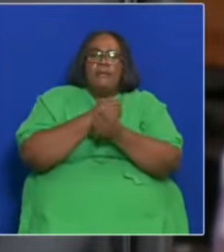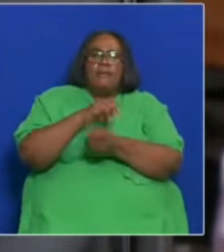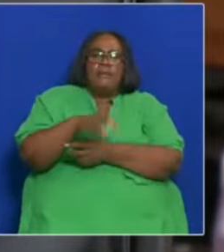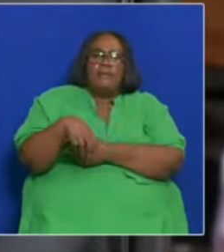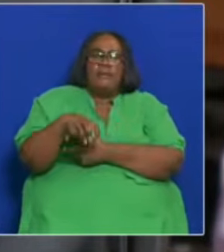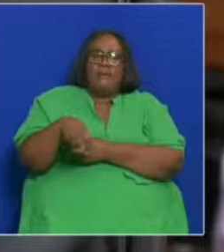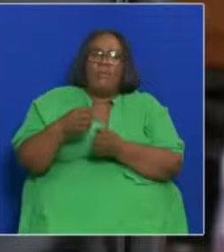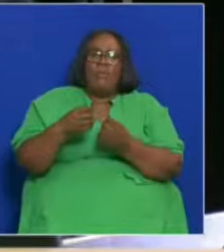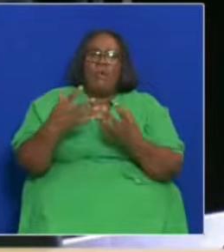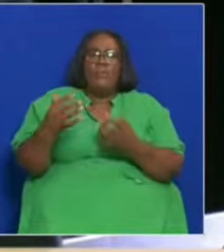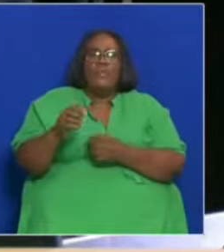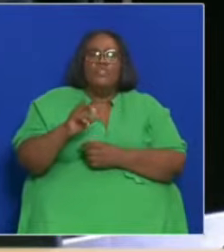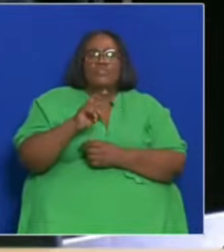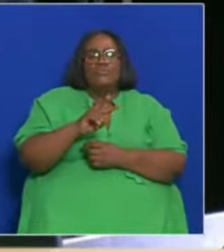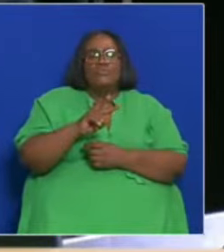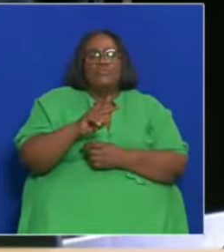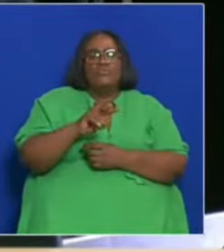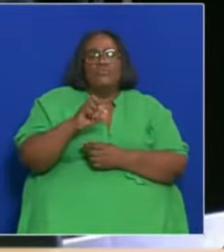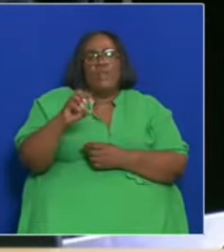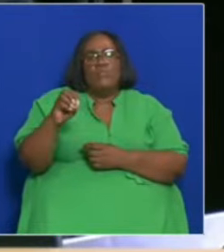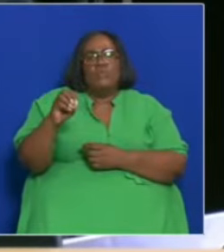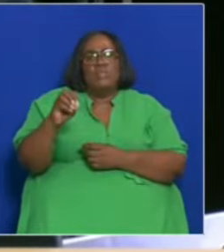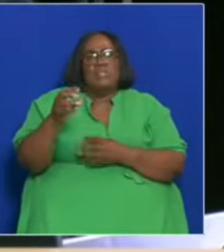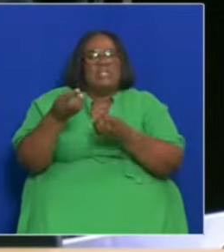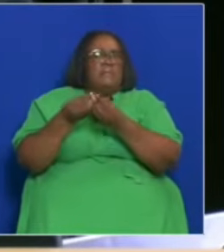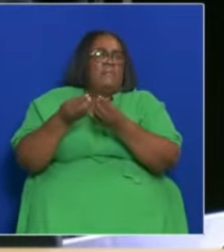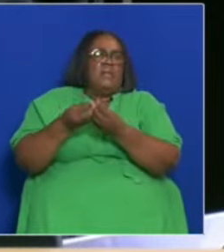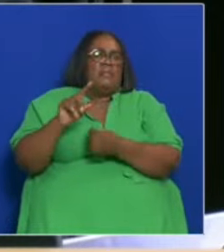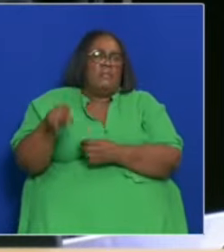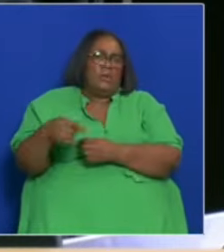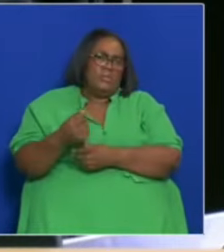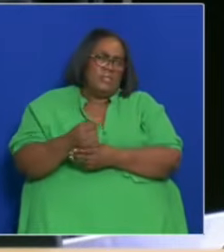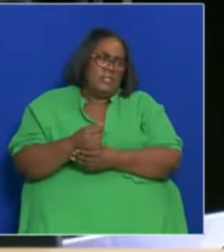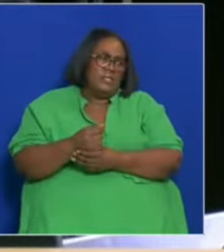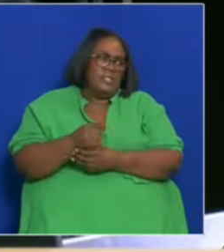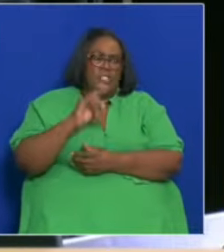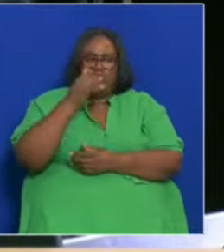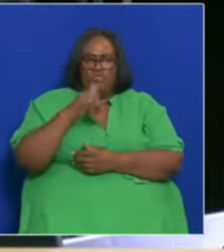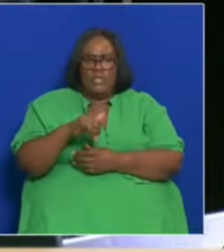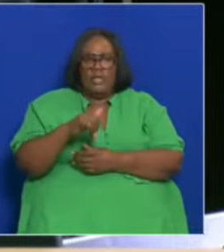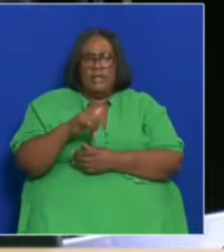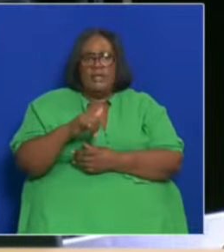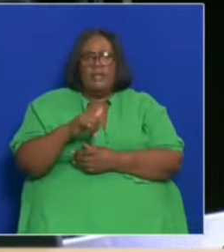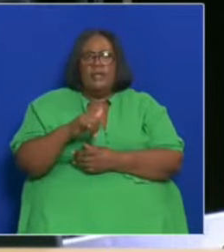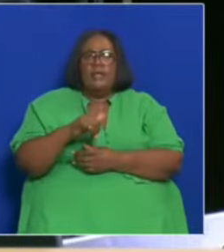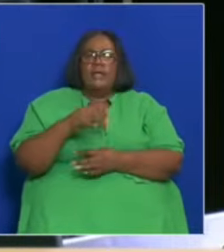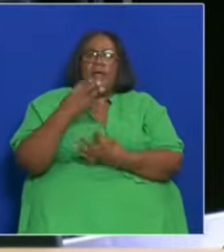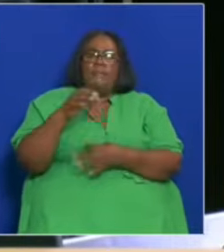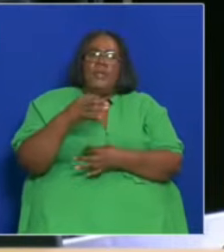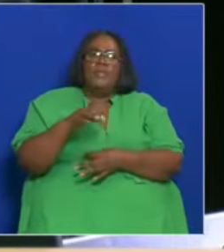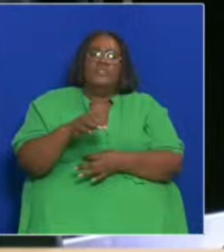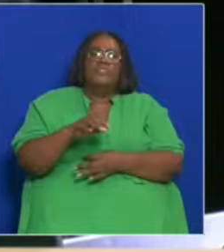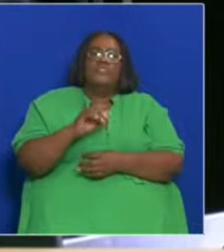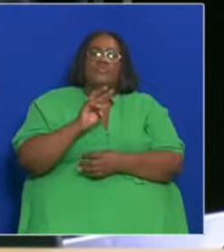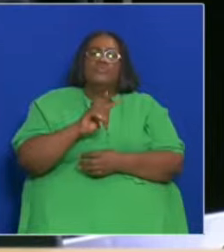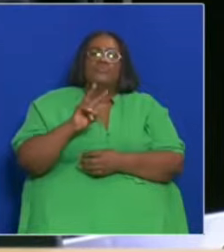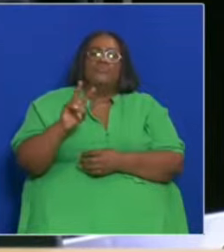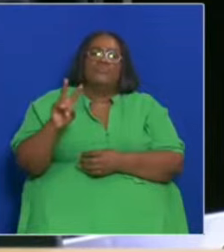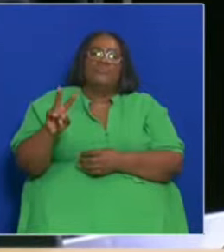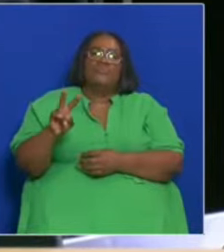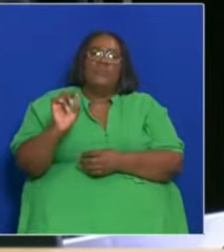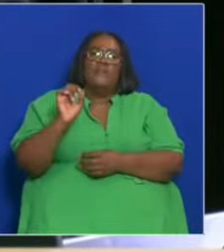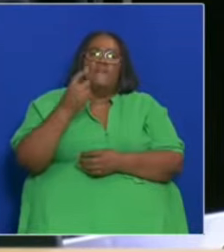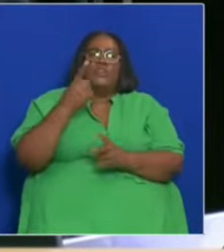thousand. Have a look at page 322. The very first bullet on that